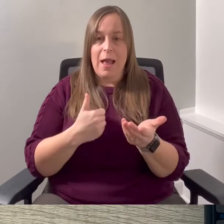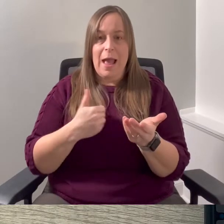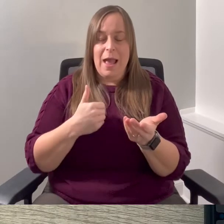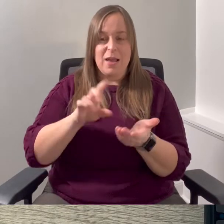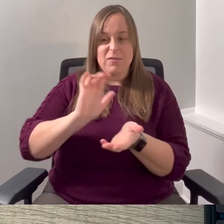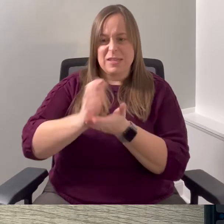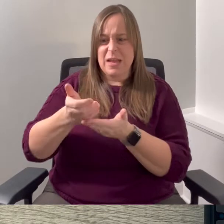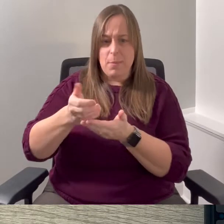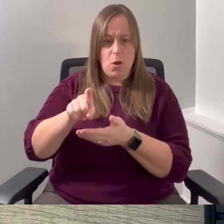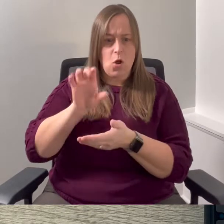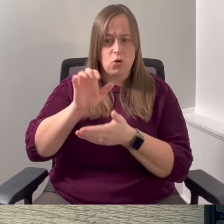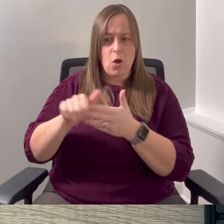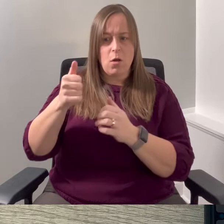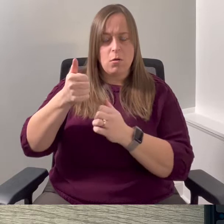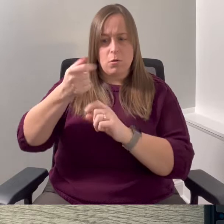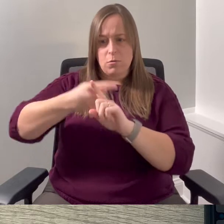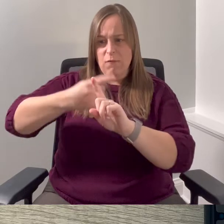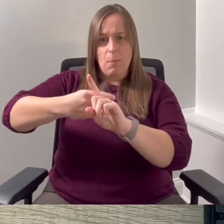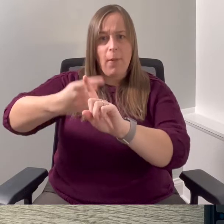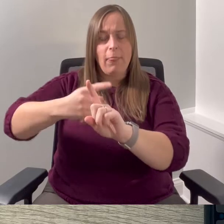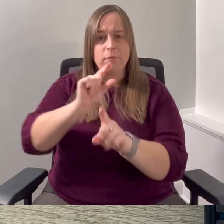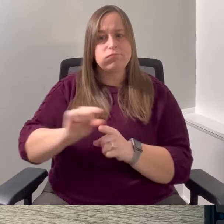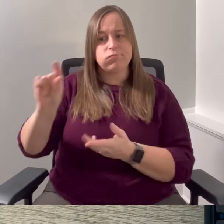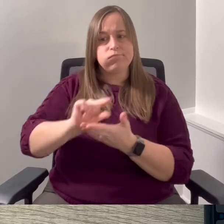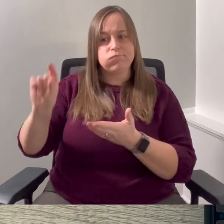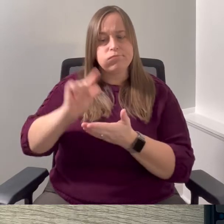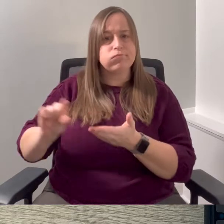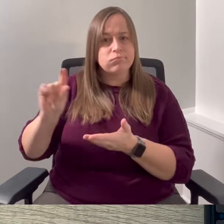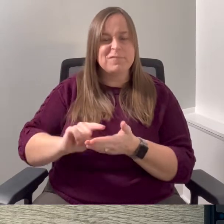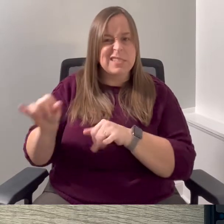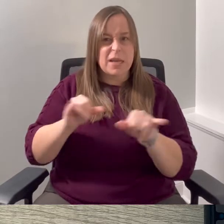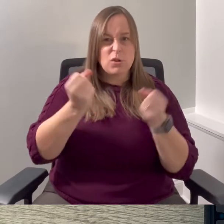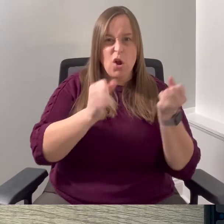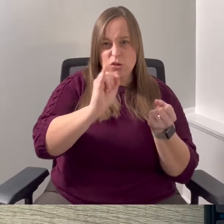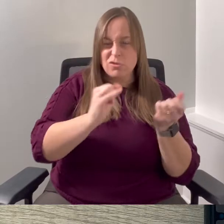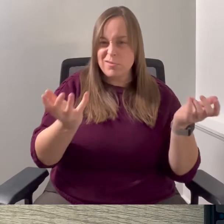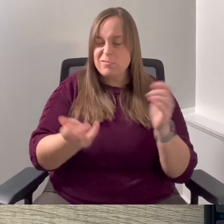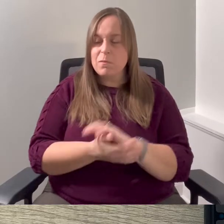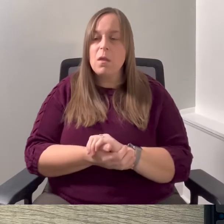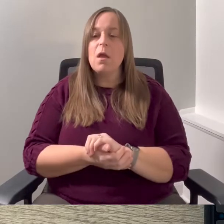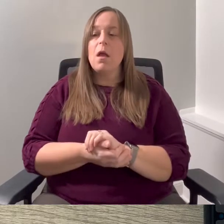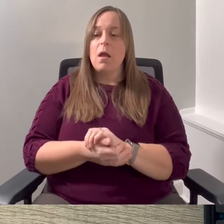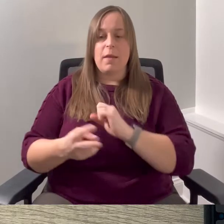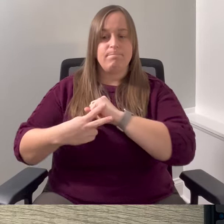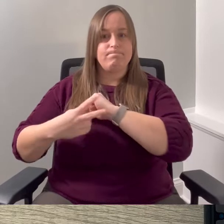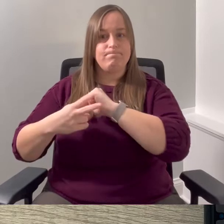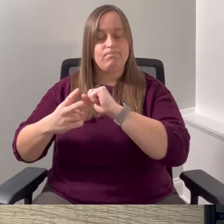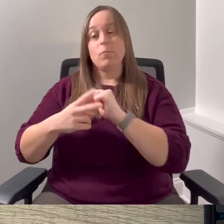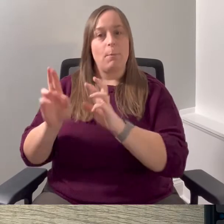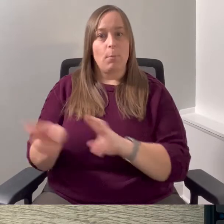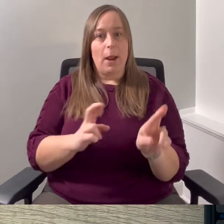$100 per month. So $50 a paycheck, similar to the car insurance. And that way I'm more prepared